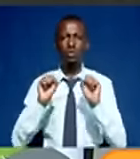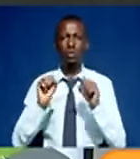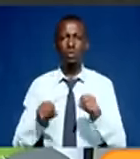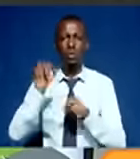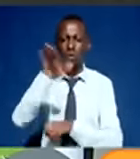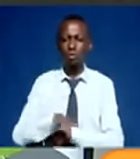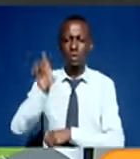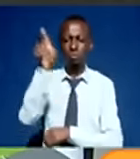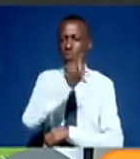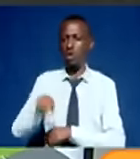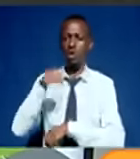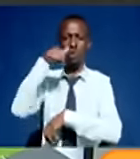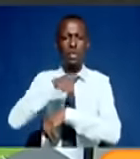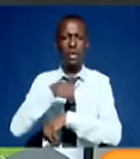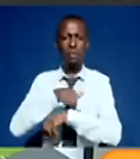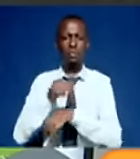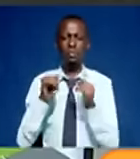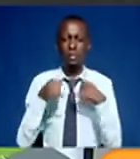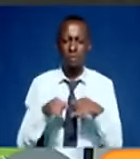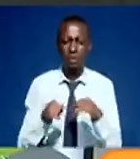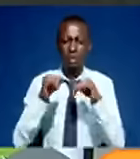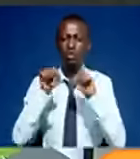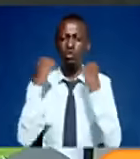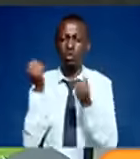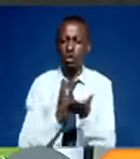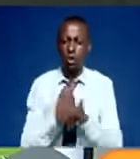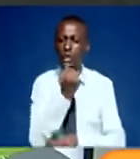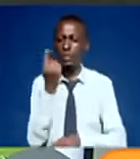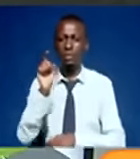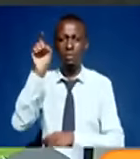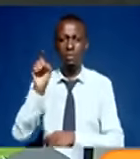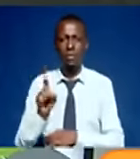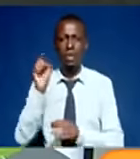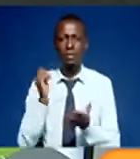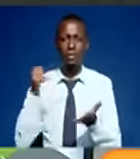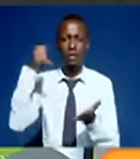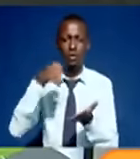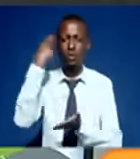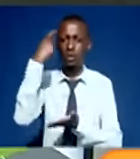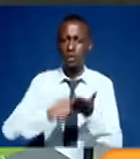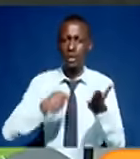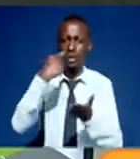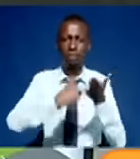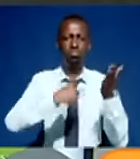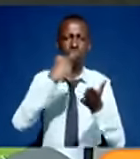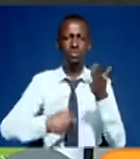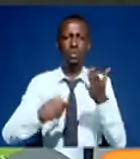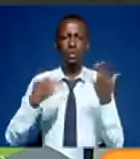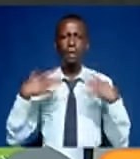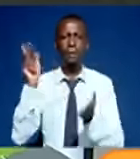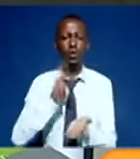precedence where the implementation of every social right must be preceded with taxes and levies